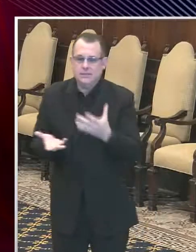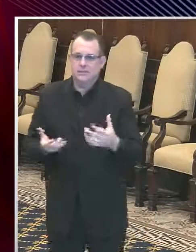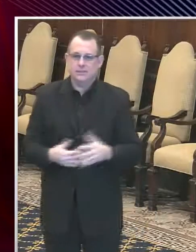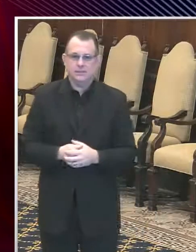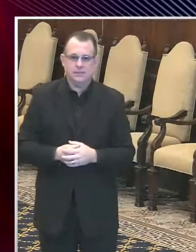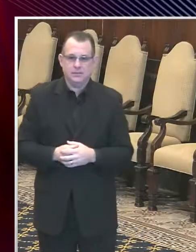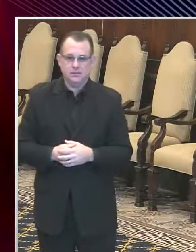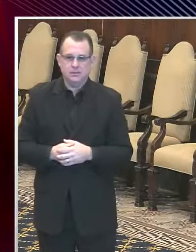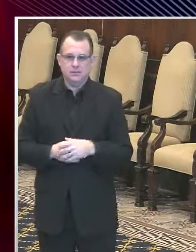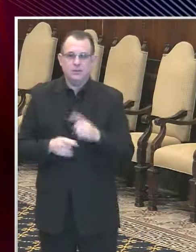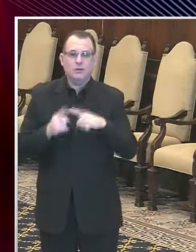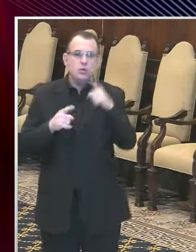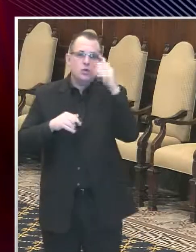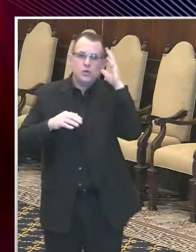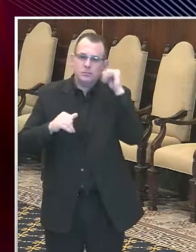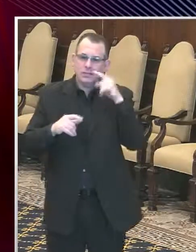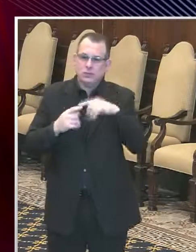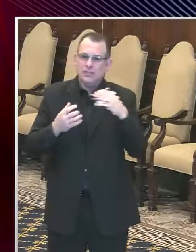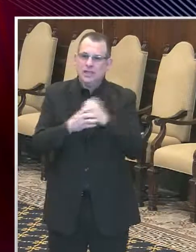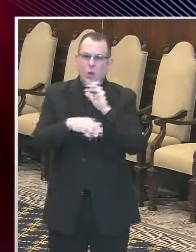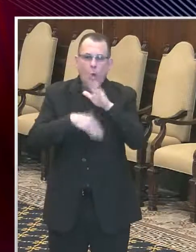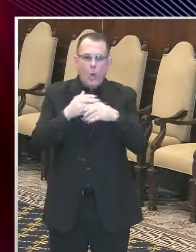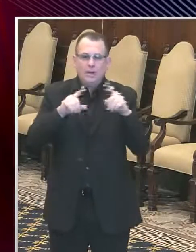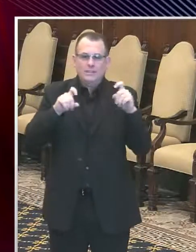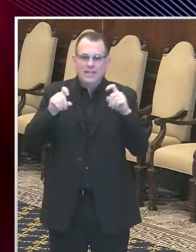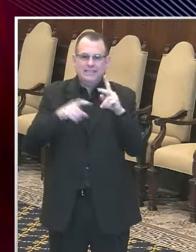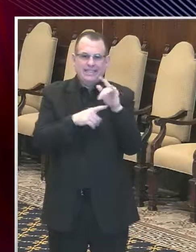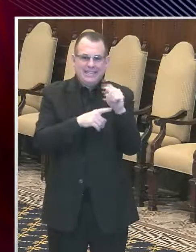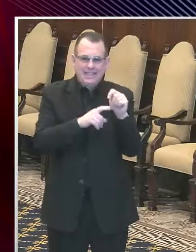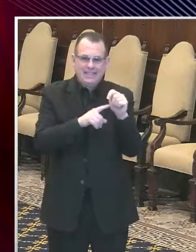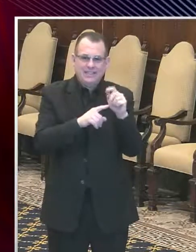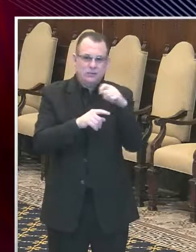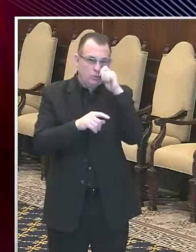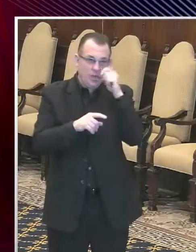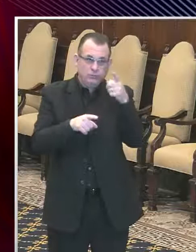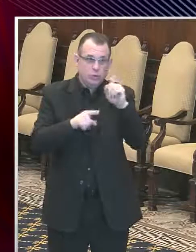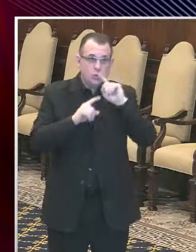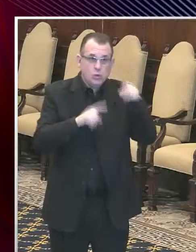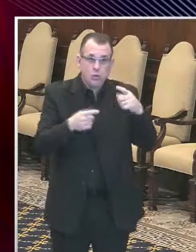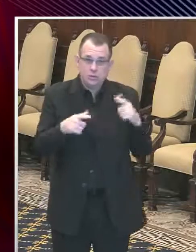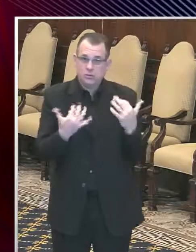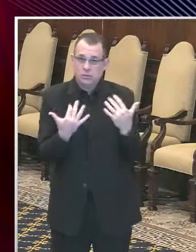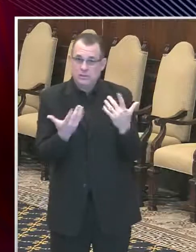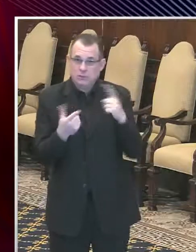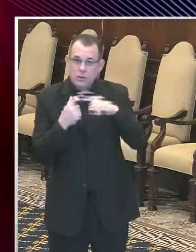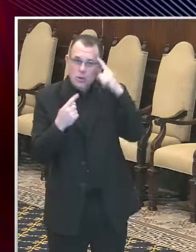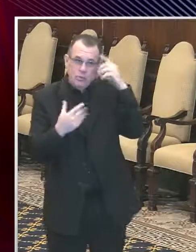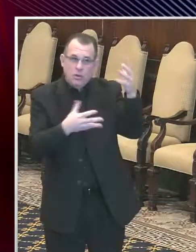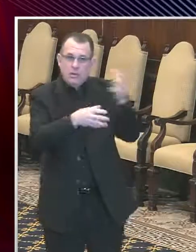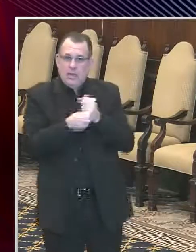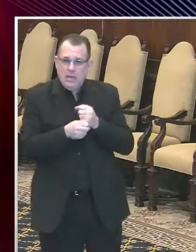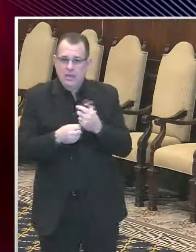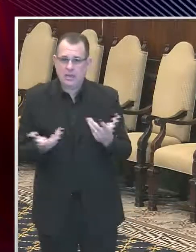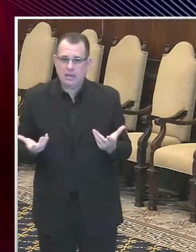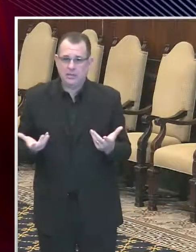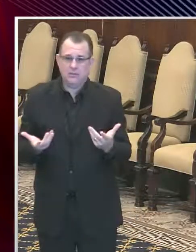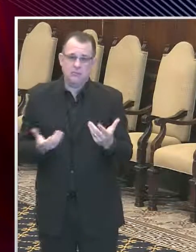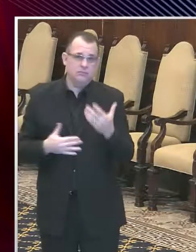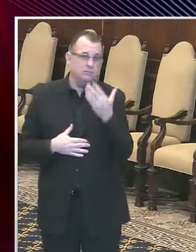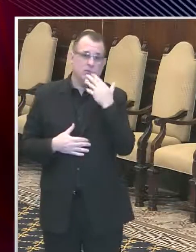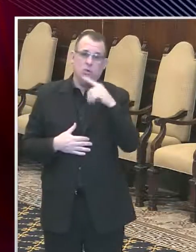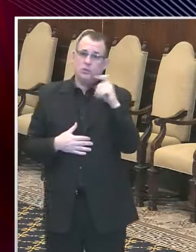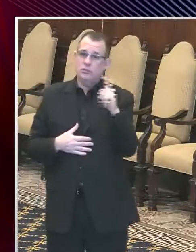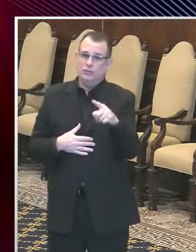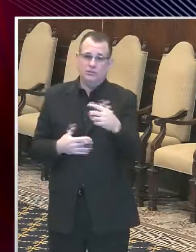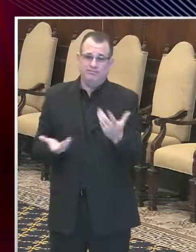you expect you will get all the test kits and swabs that you have ordered? That is a very good question. We're weeks into this. I